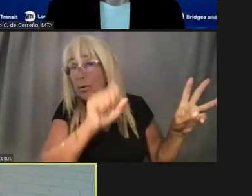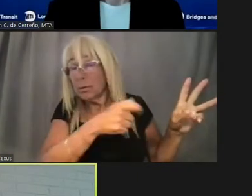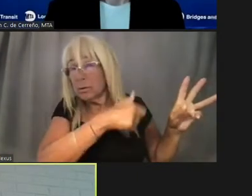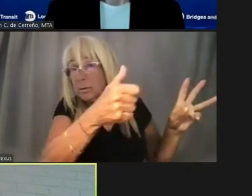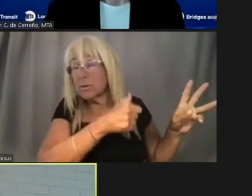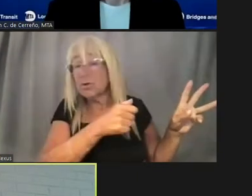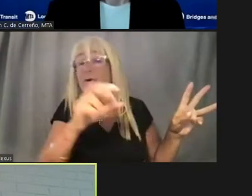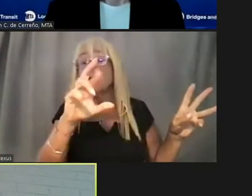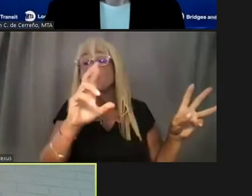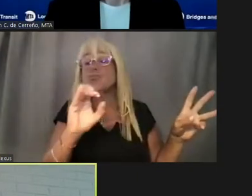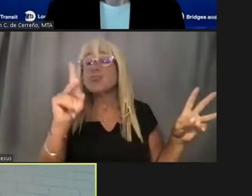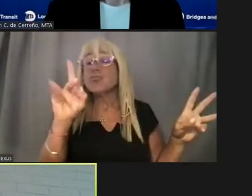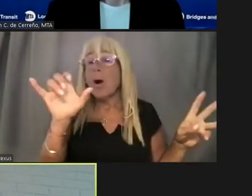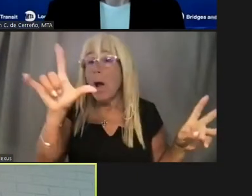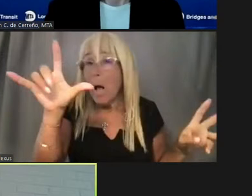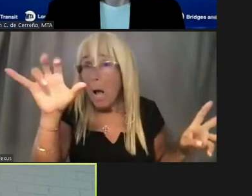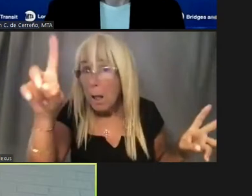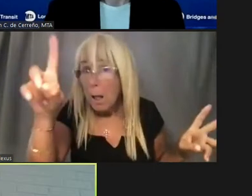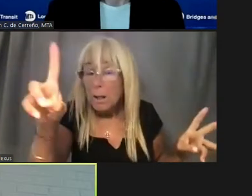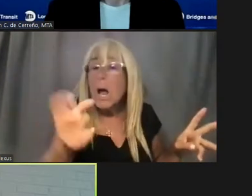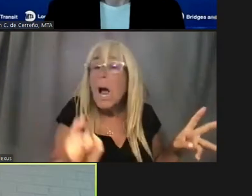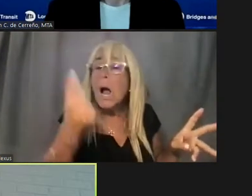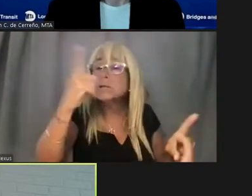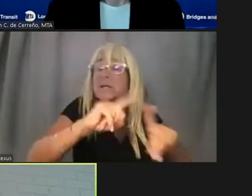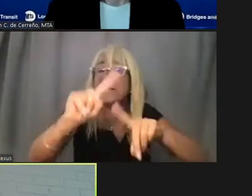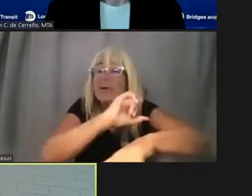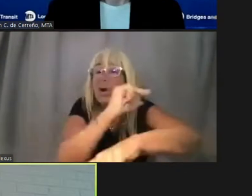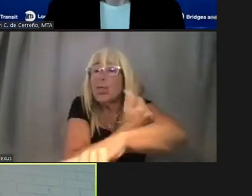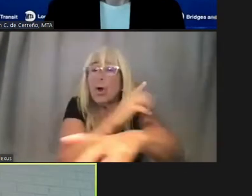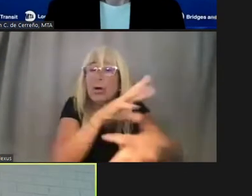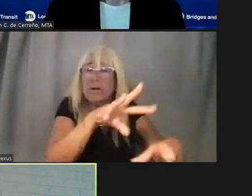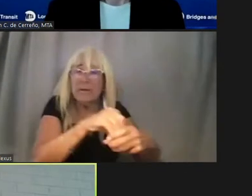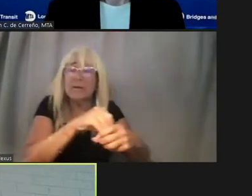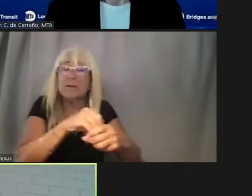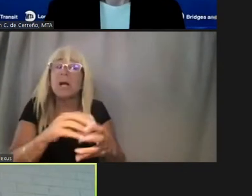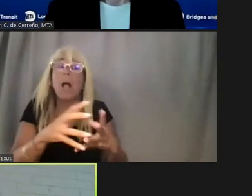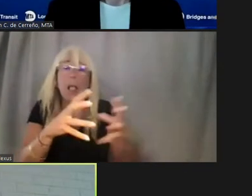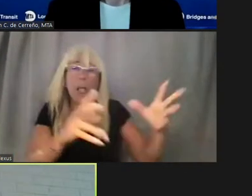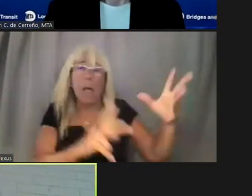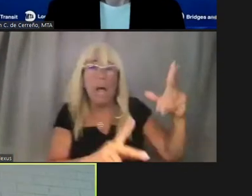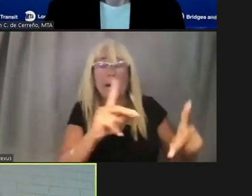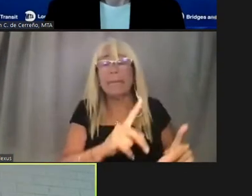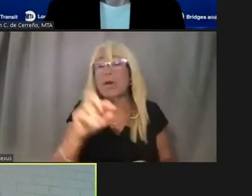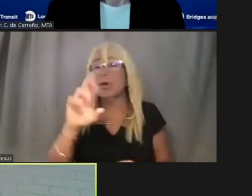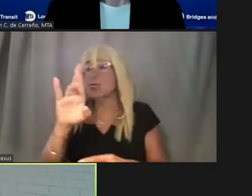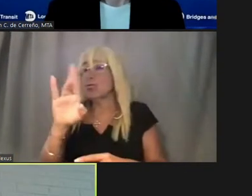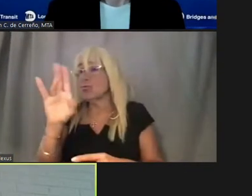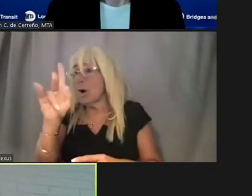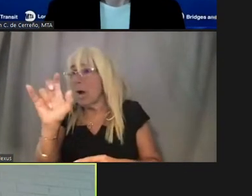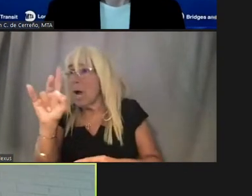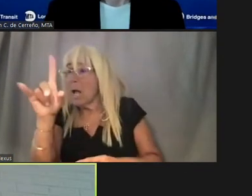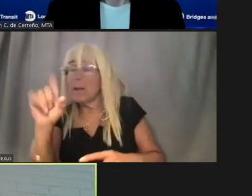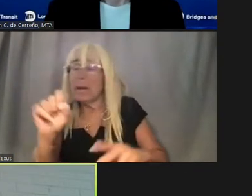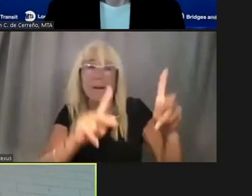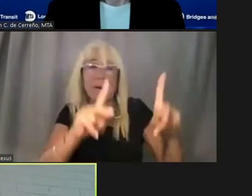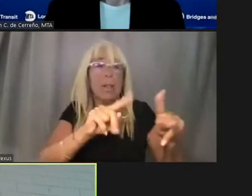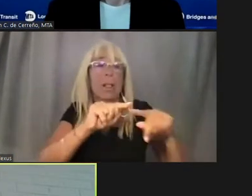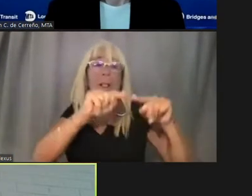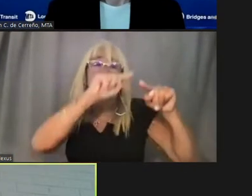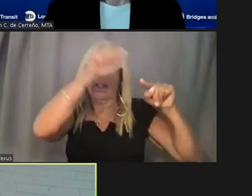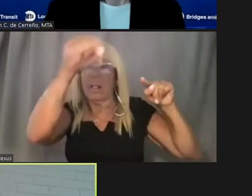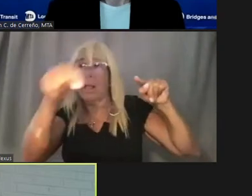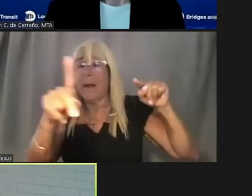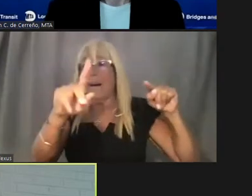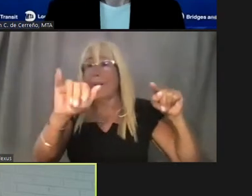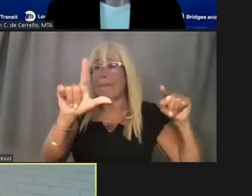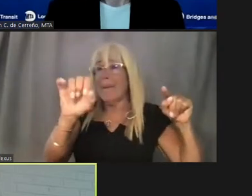there's different authorities involved in this process a lot of rocklanders have to go down the Palisades Parkway and head over the GW Bridge